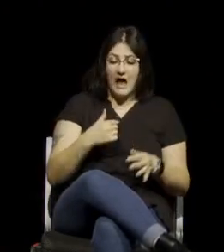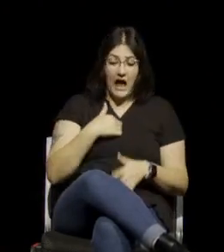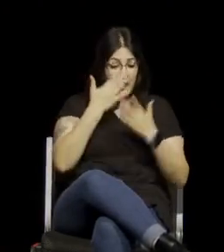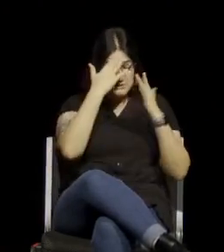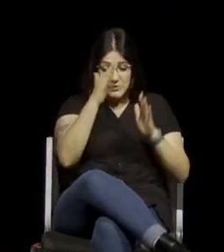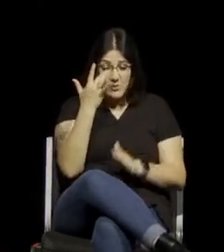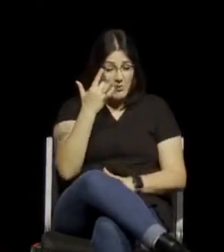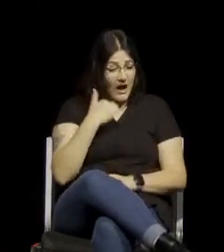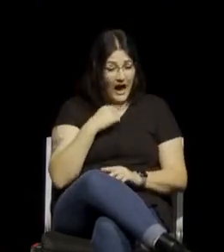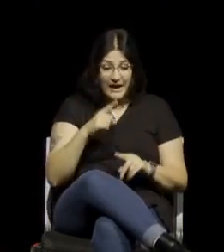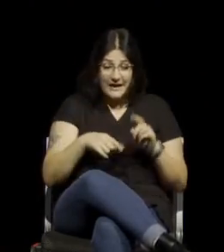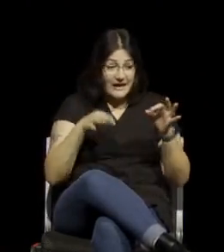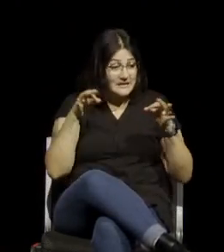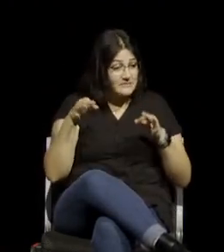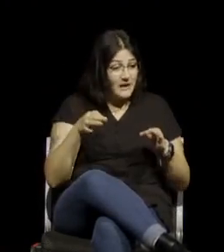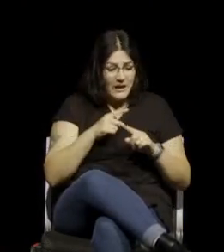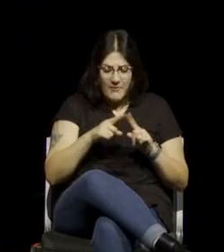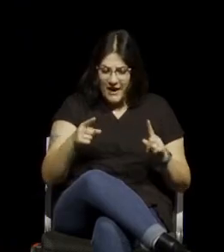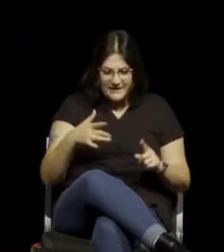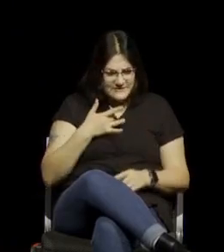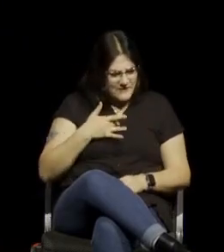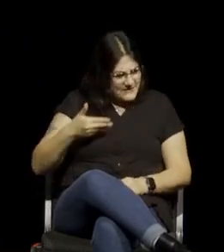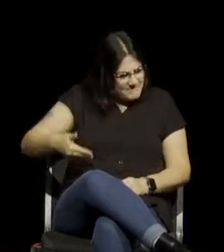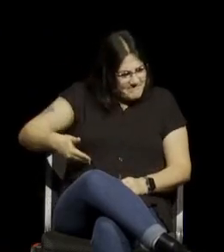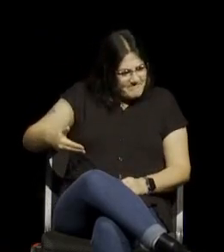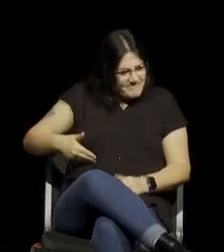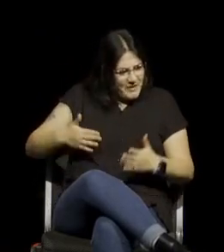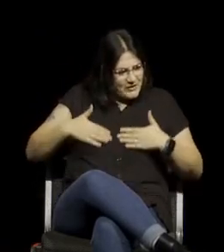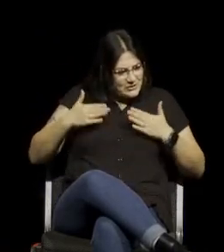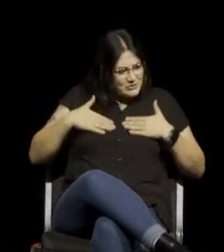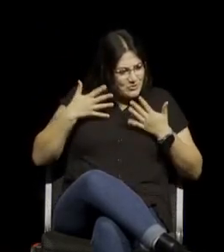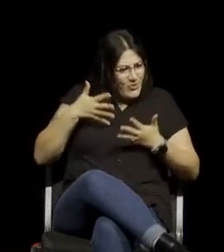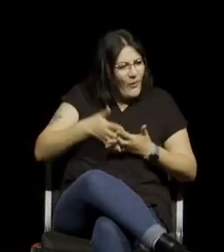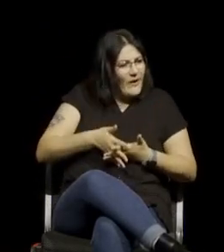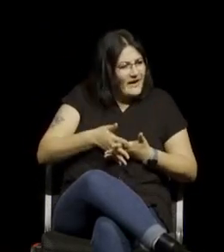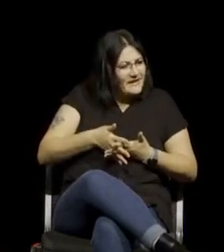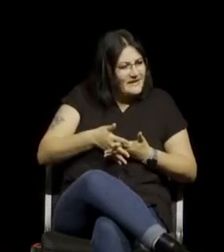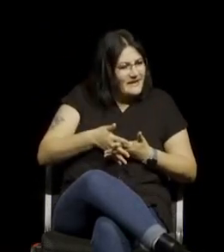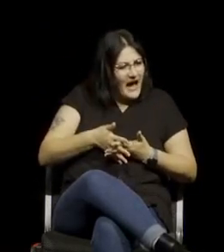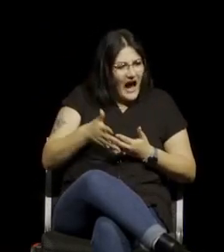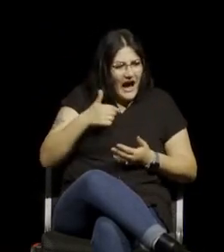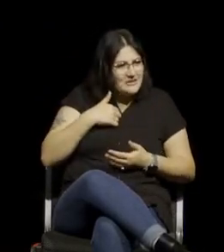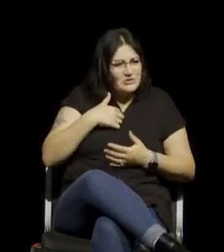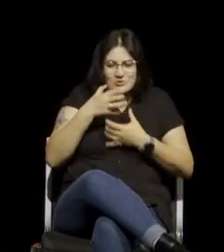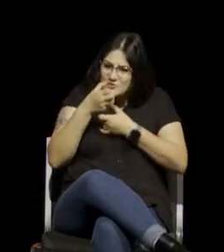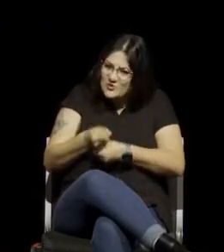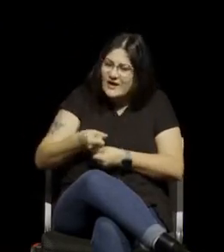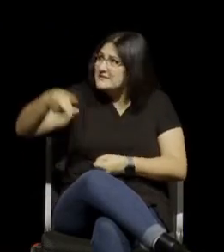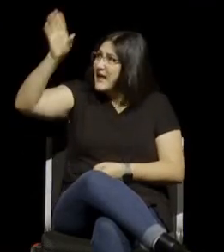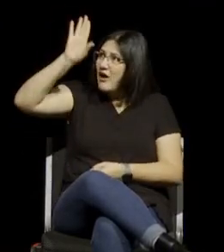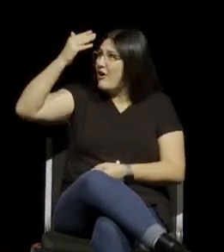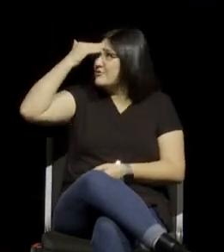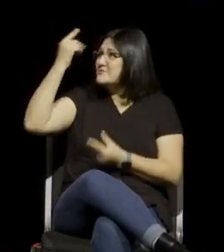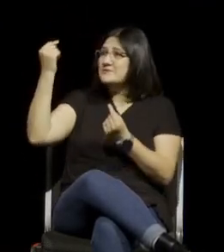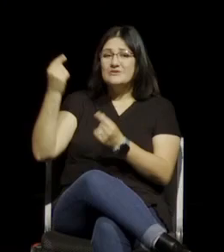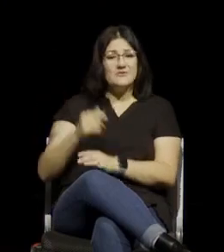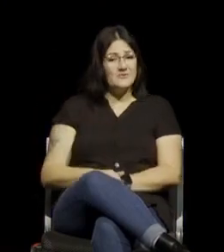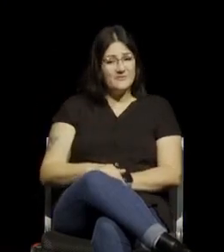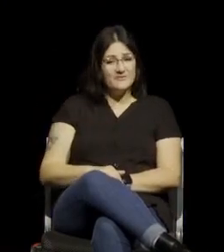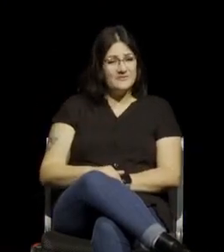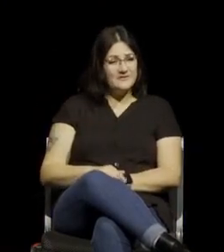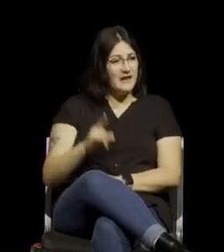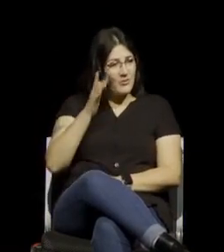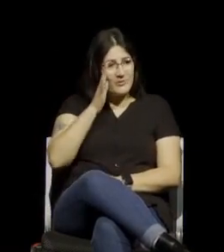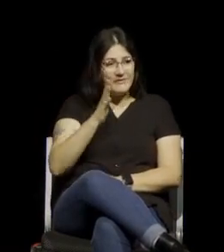know why, I can't explain it, but I just have this joy welling up inside me that I just trust that God's got it. He's going to make it